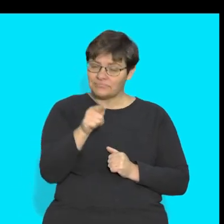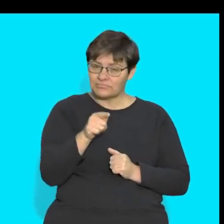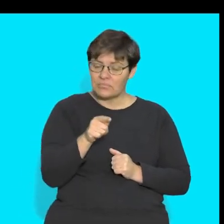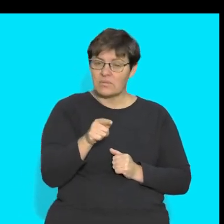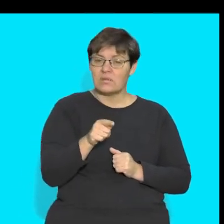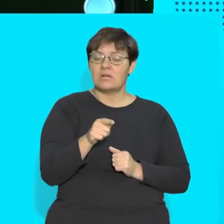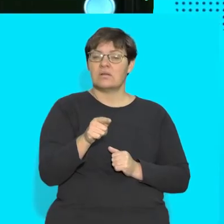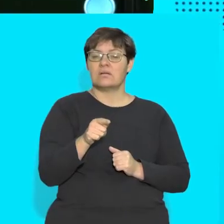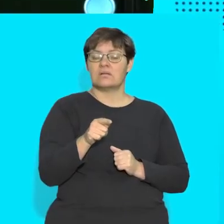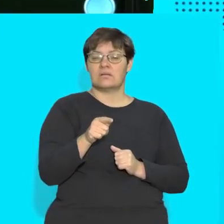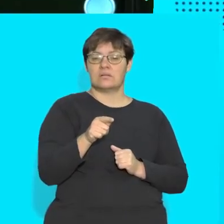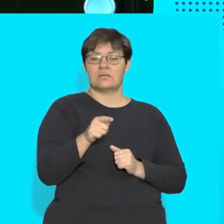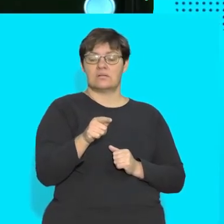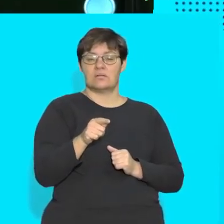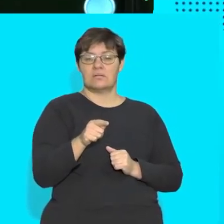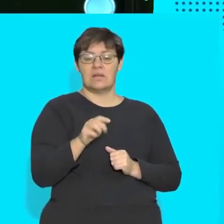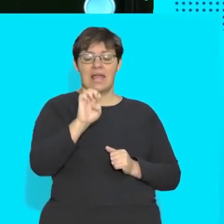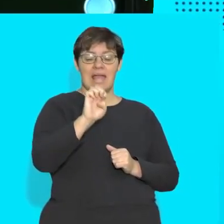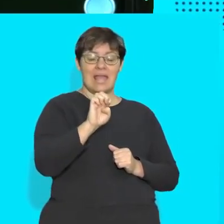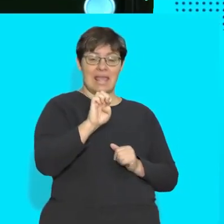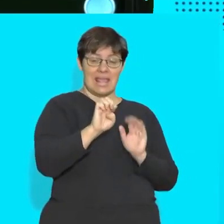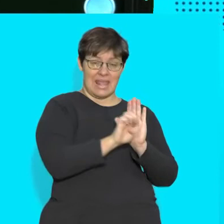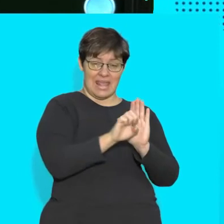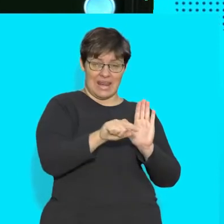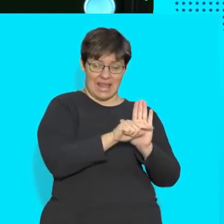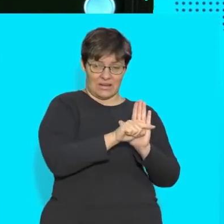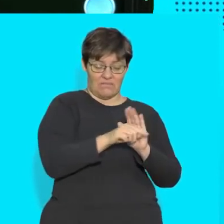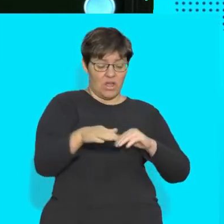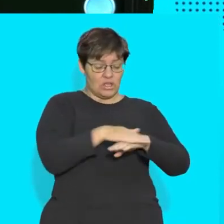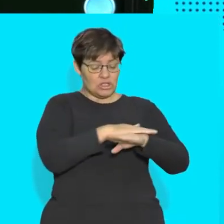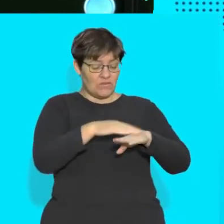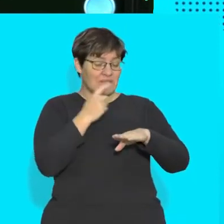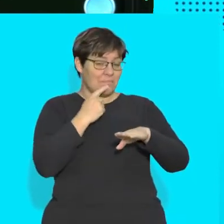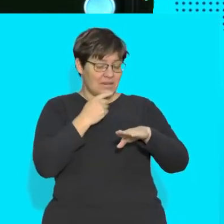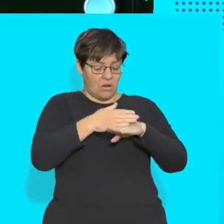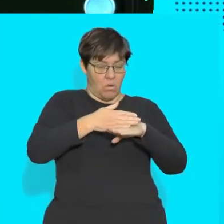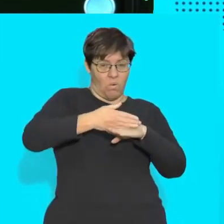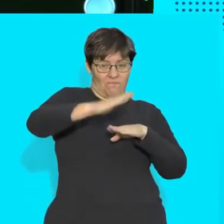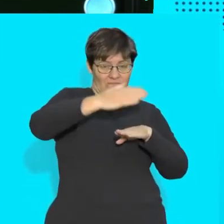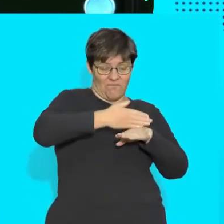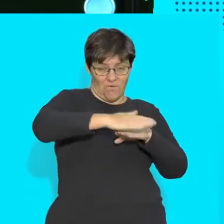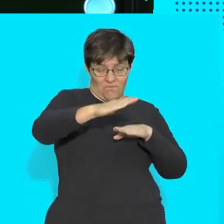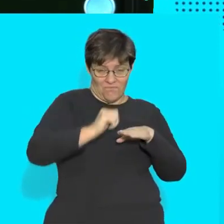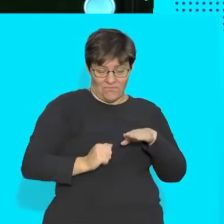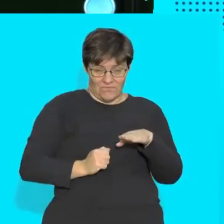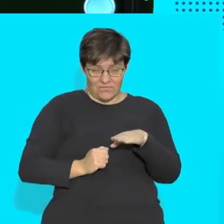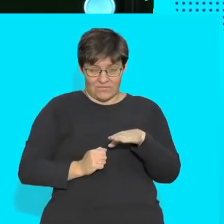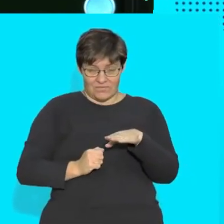effect is the ejection of an electron from the surface of a metal